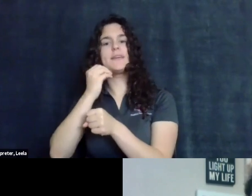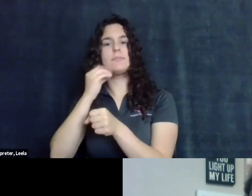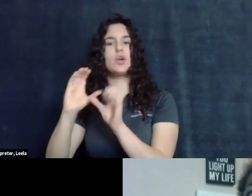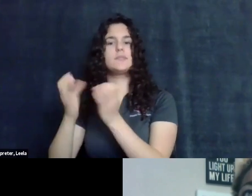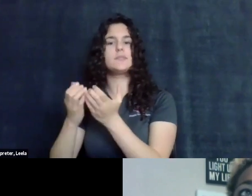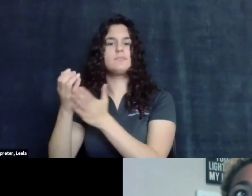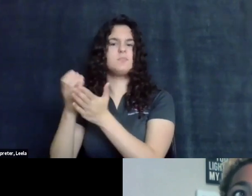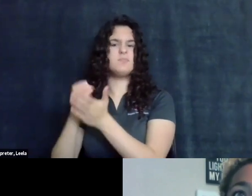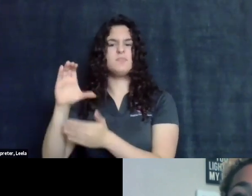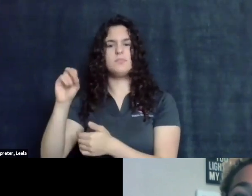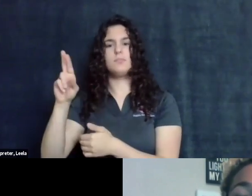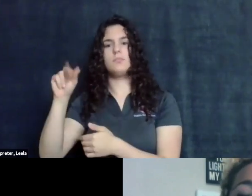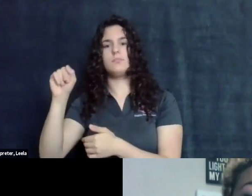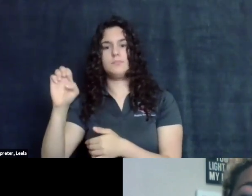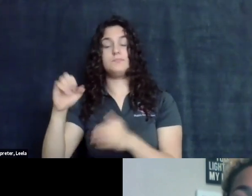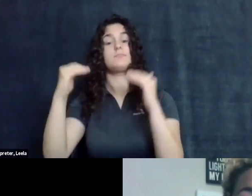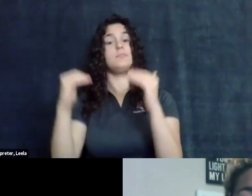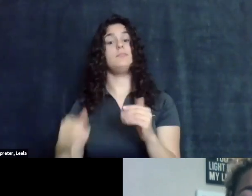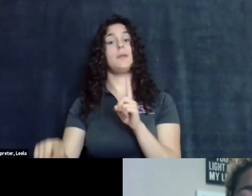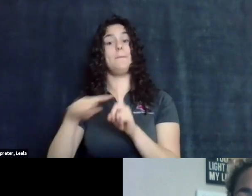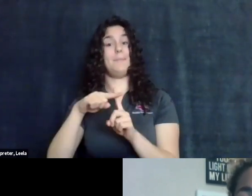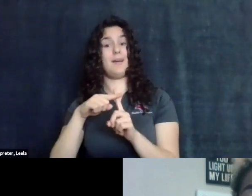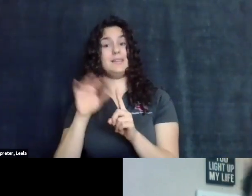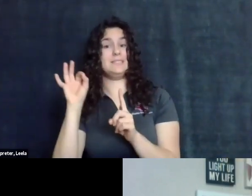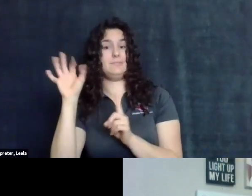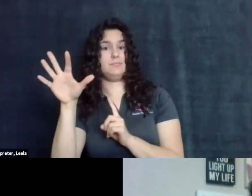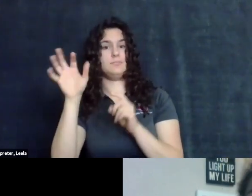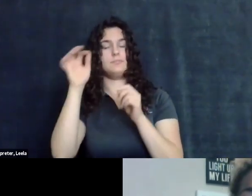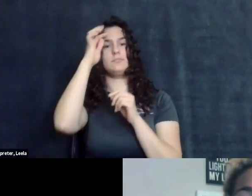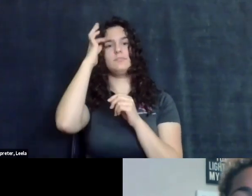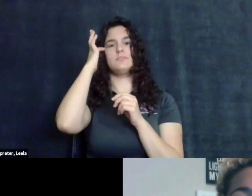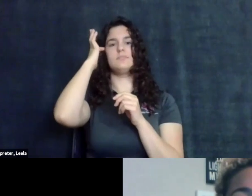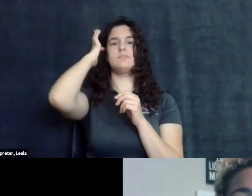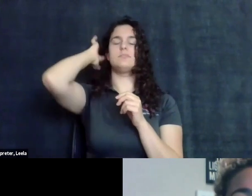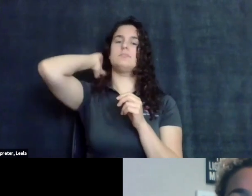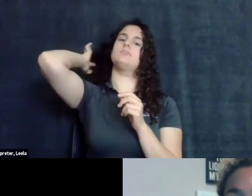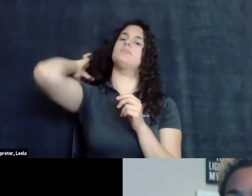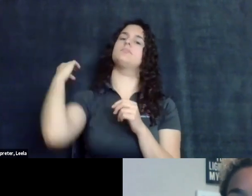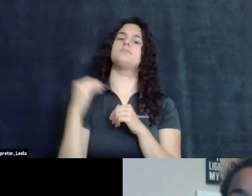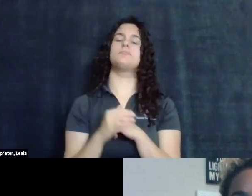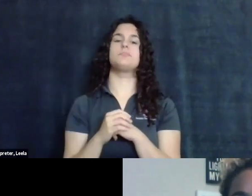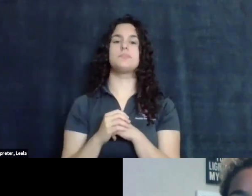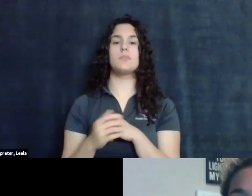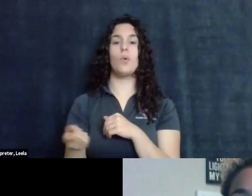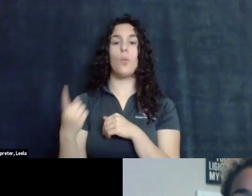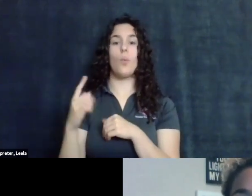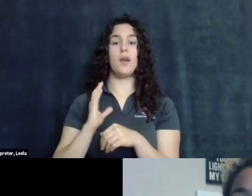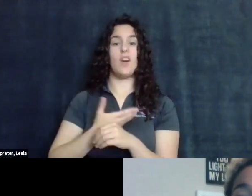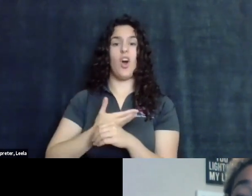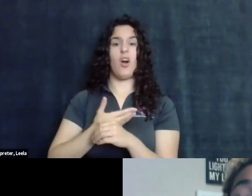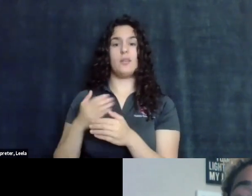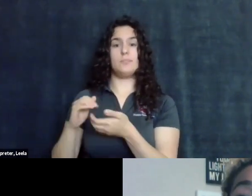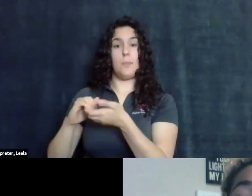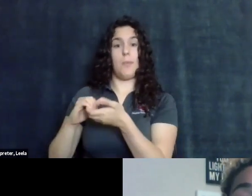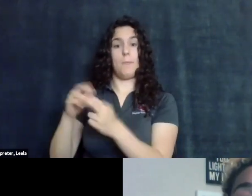And I also want to touch on real quickly while I have the floor. One of our partners within the College of Business is